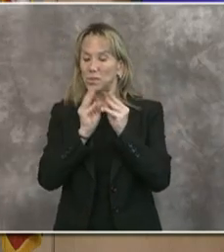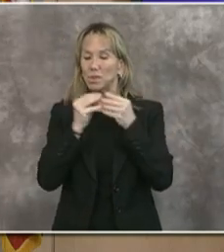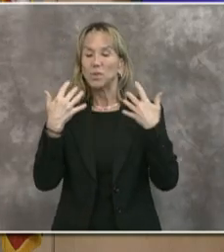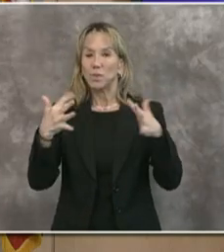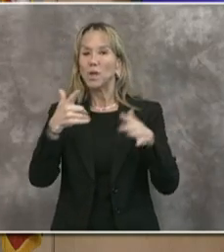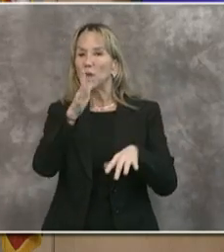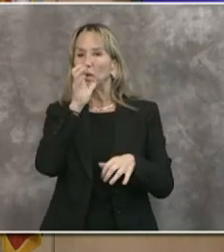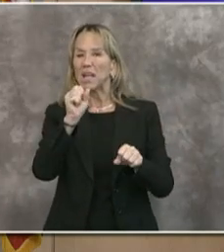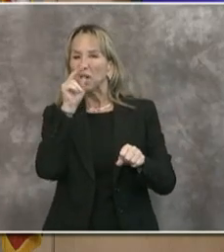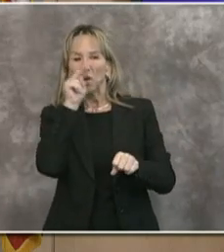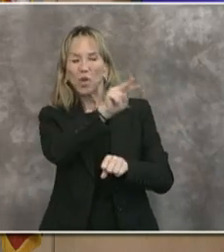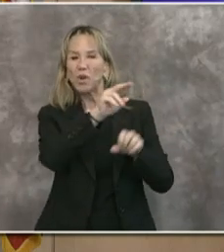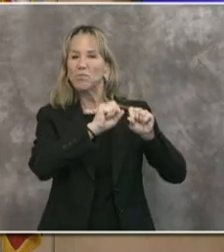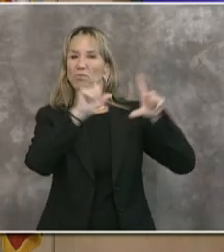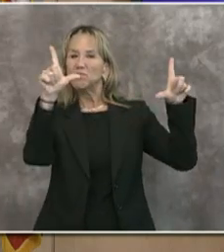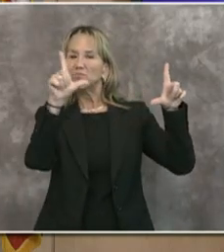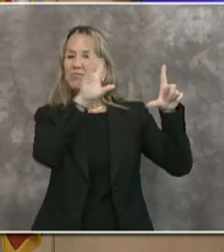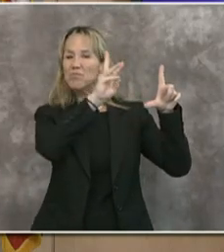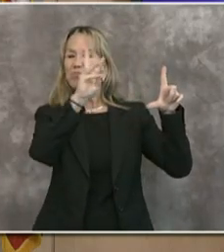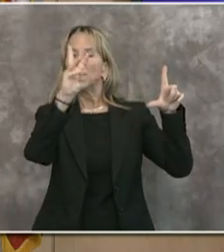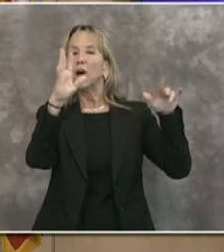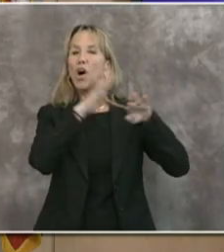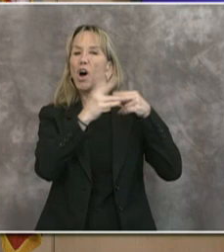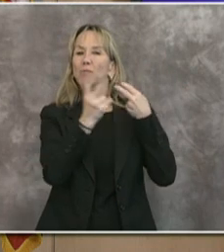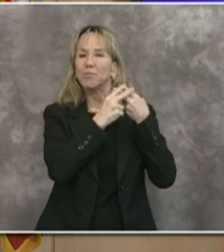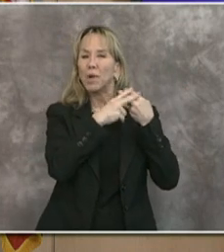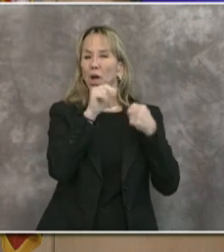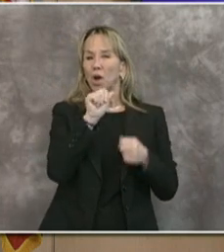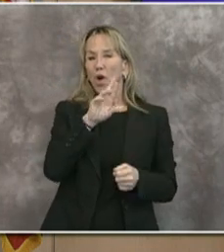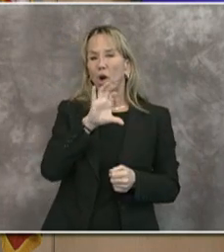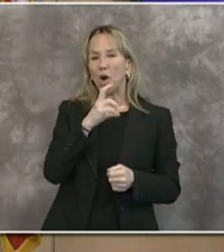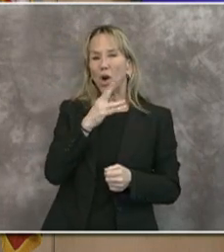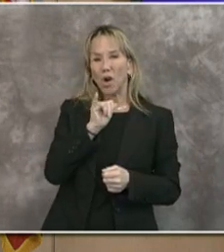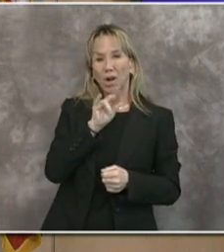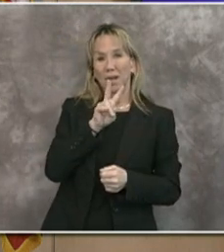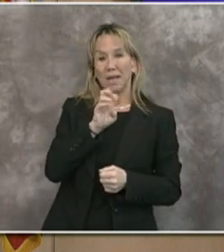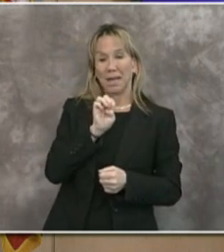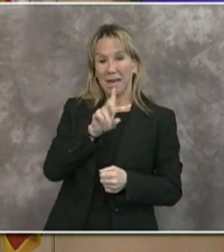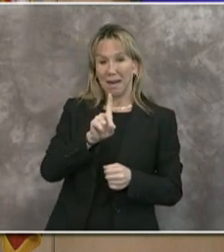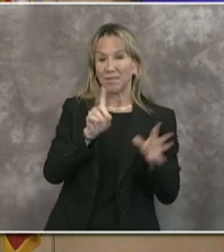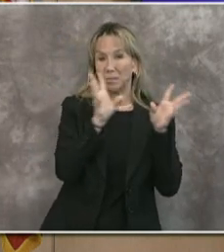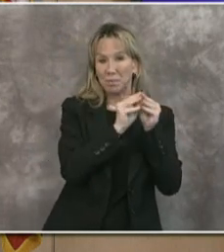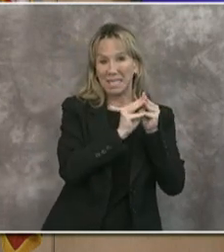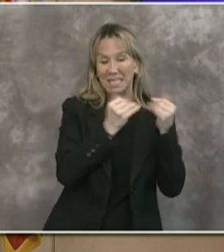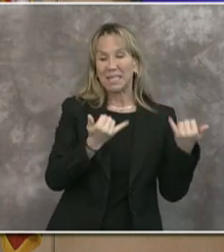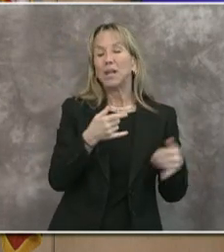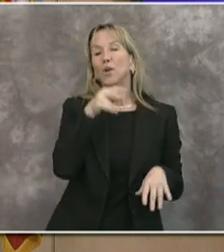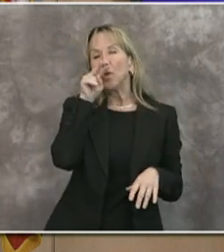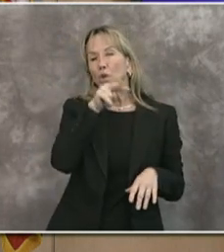on the archived board video for today's meeting that is on the county website at